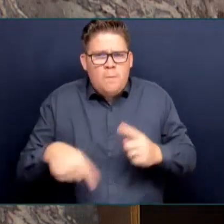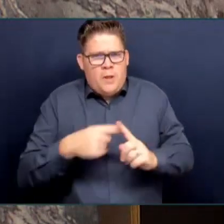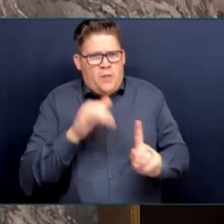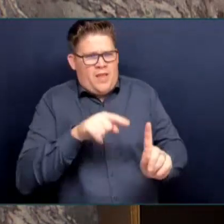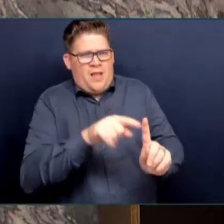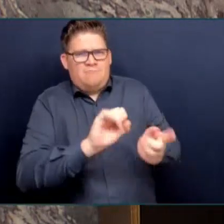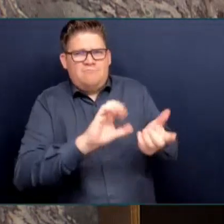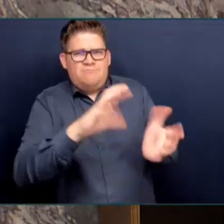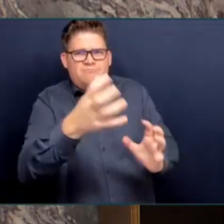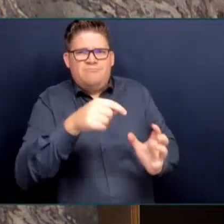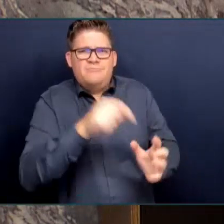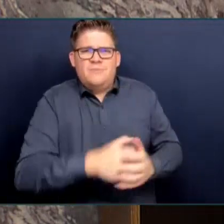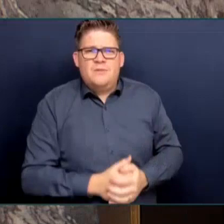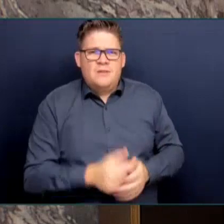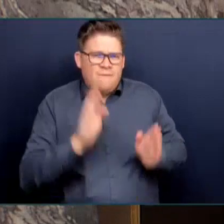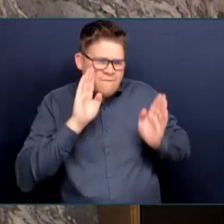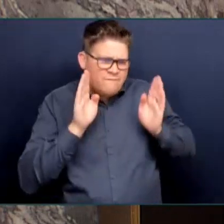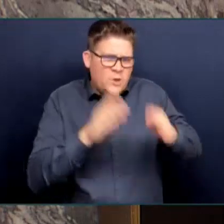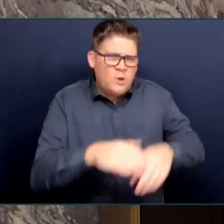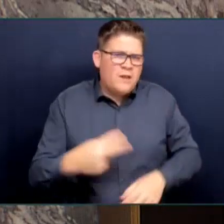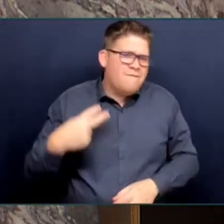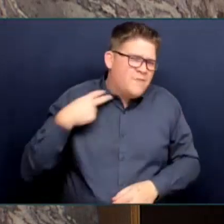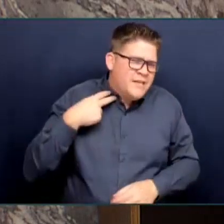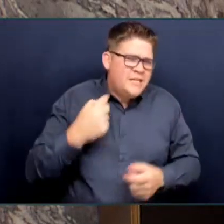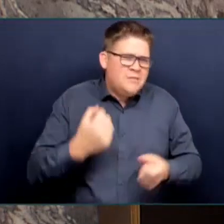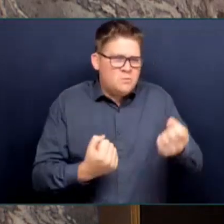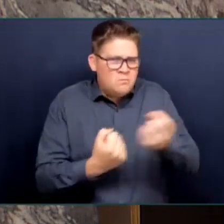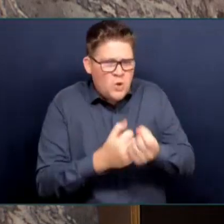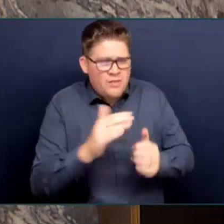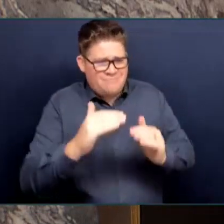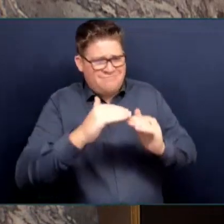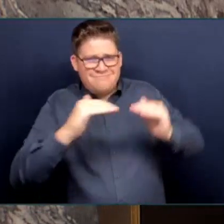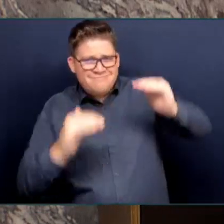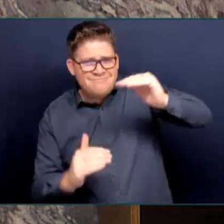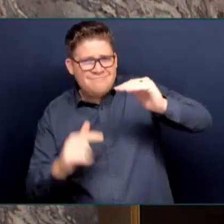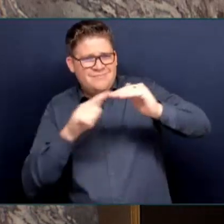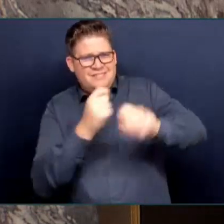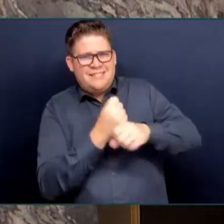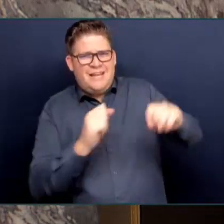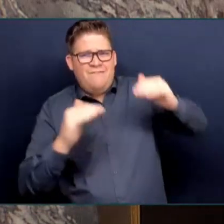have always been his priority. He knowingly sat